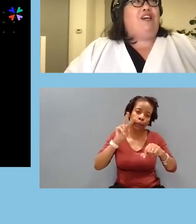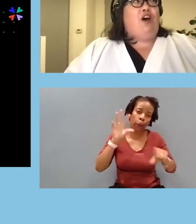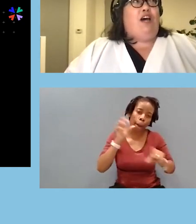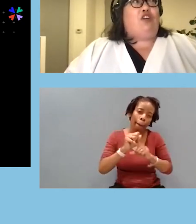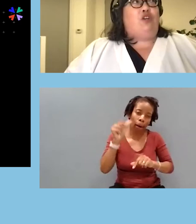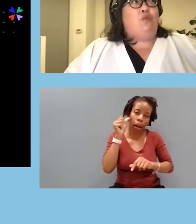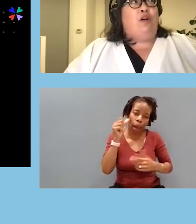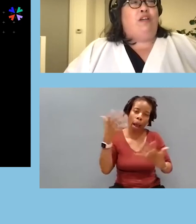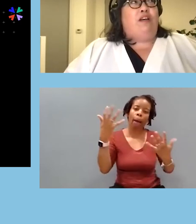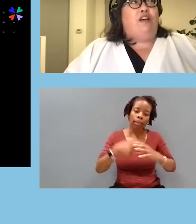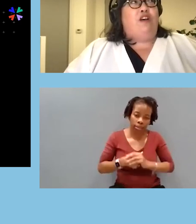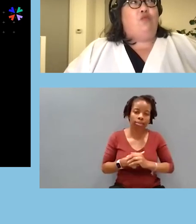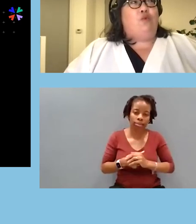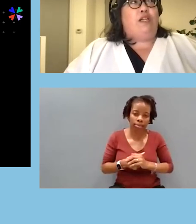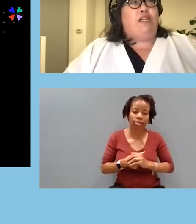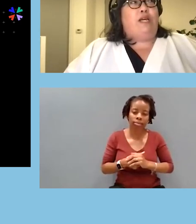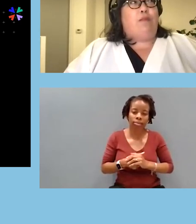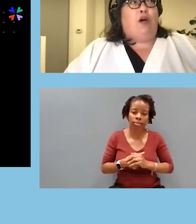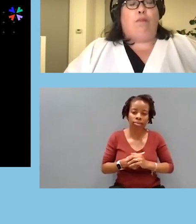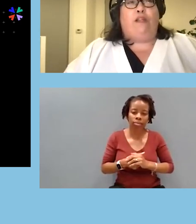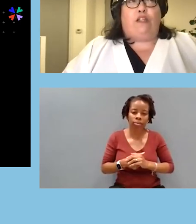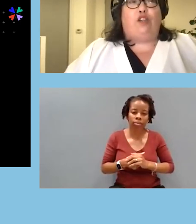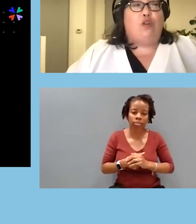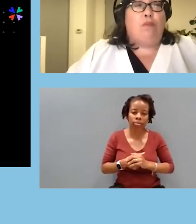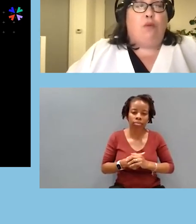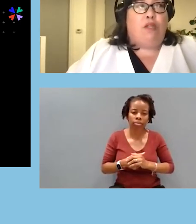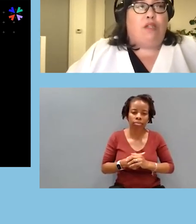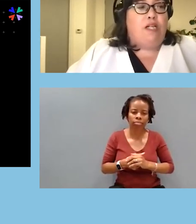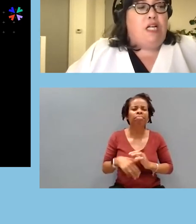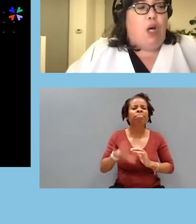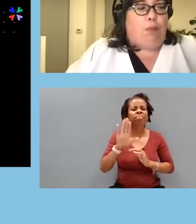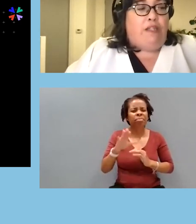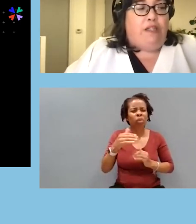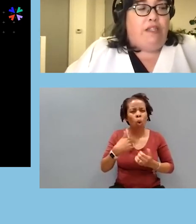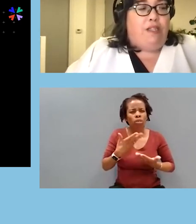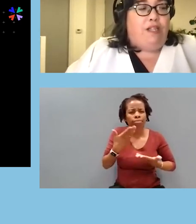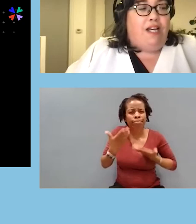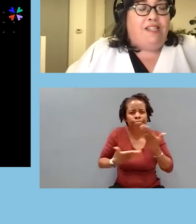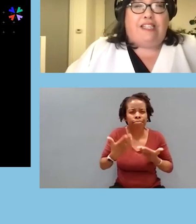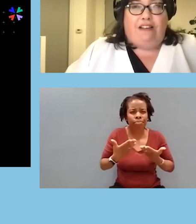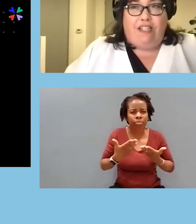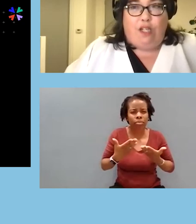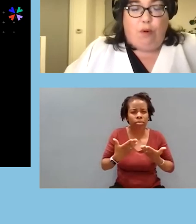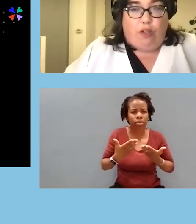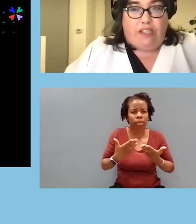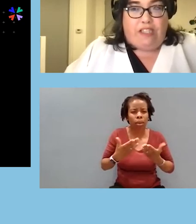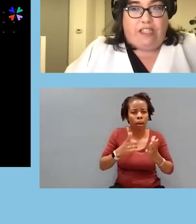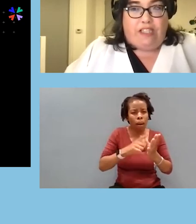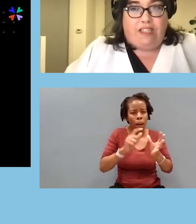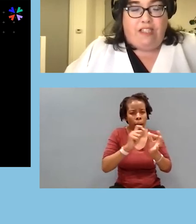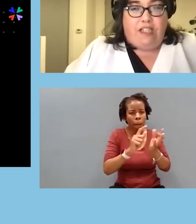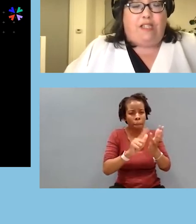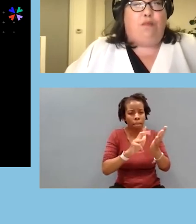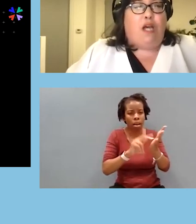think I just want to really think about abundance for a moment. Abundance and austerity